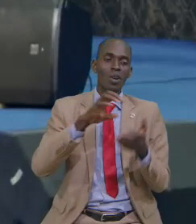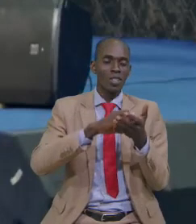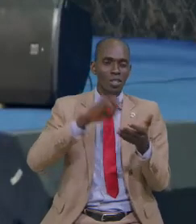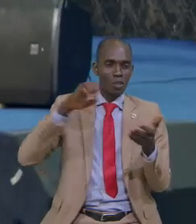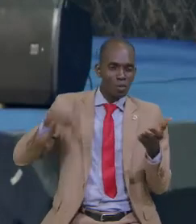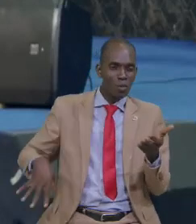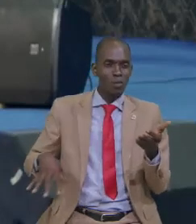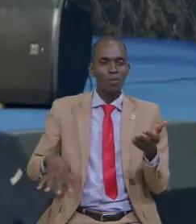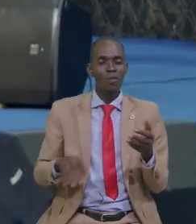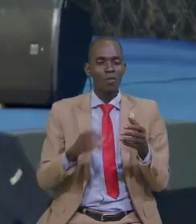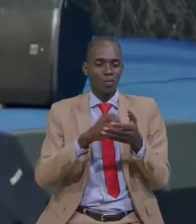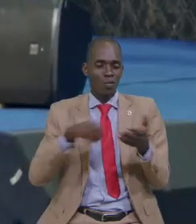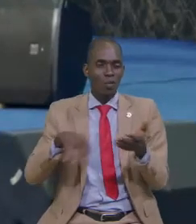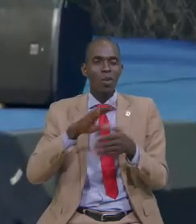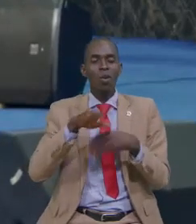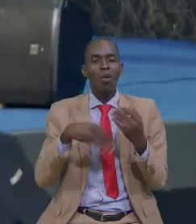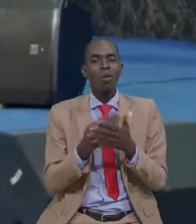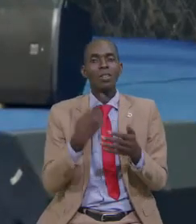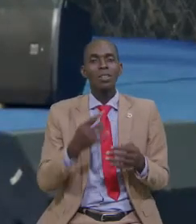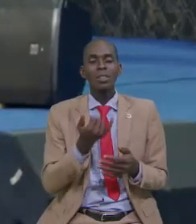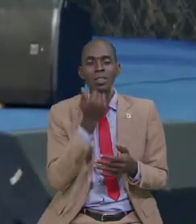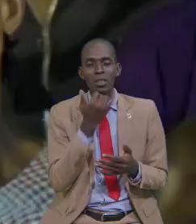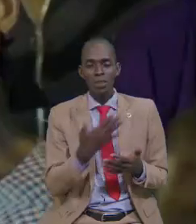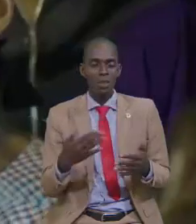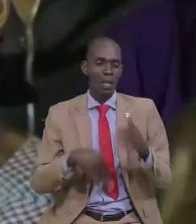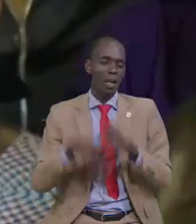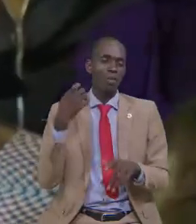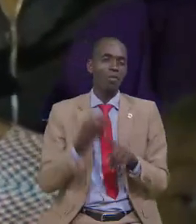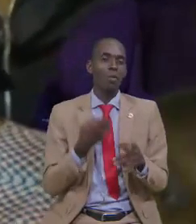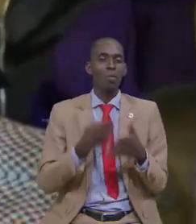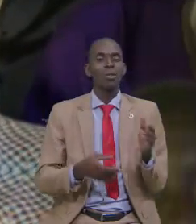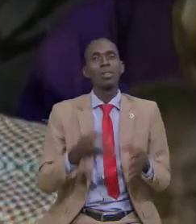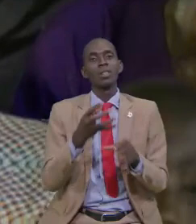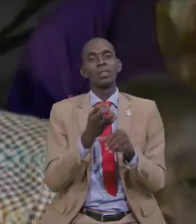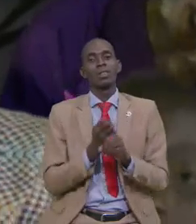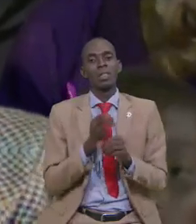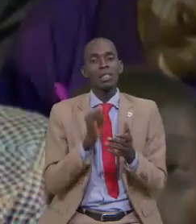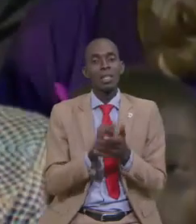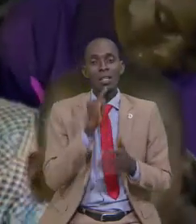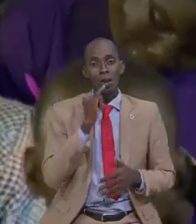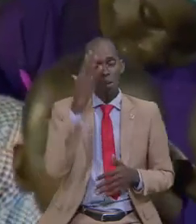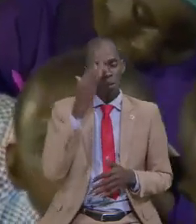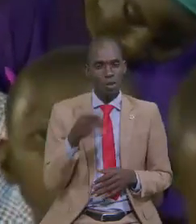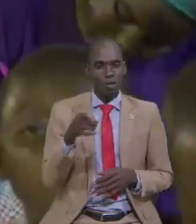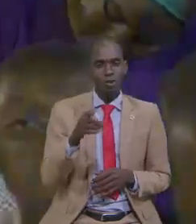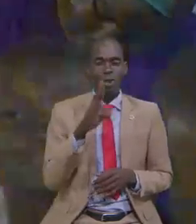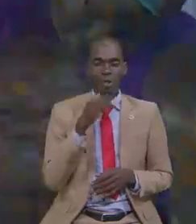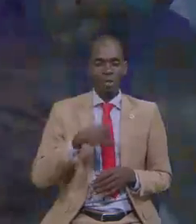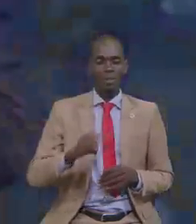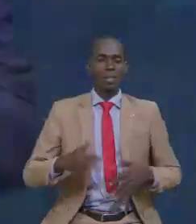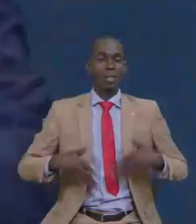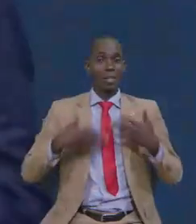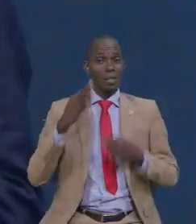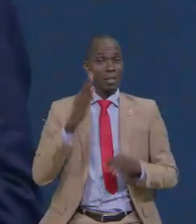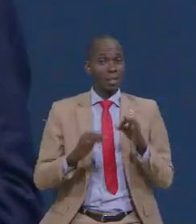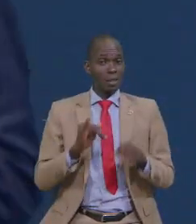extracted all the poison from that thing. That's why you're still alive. If I were you, if I